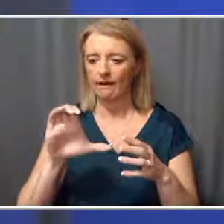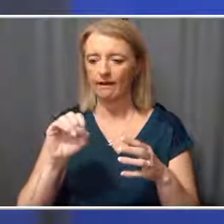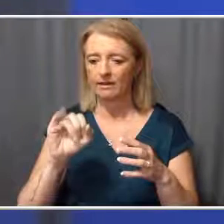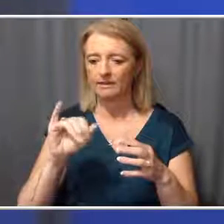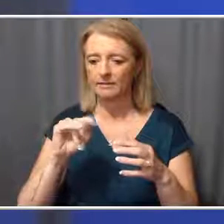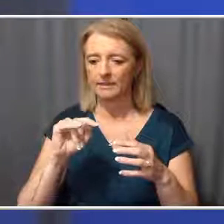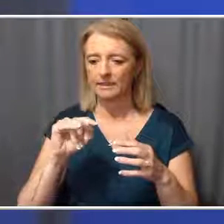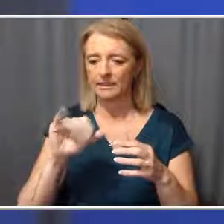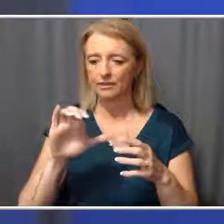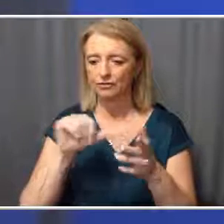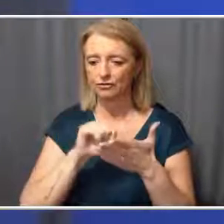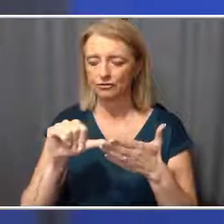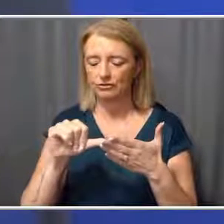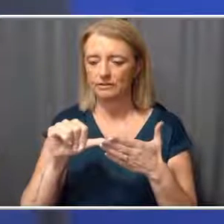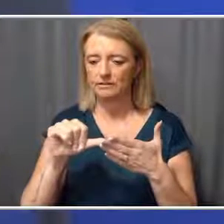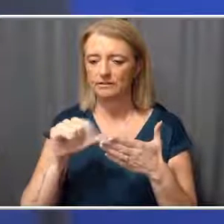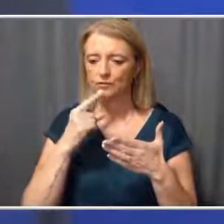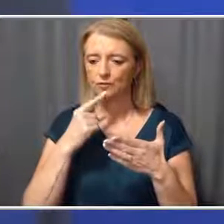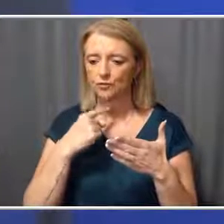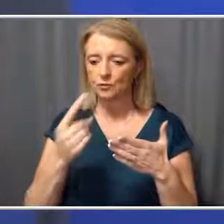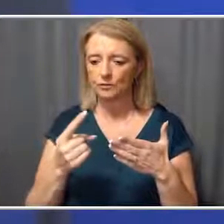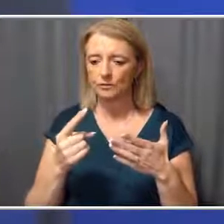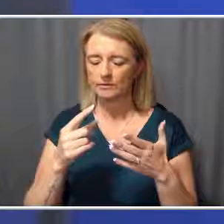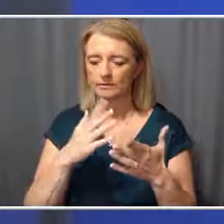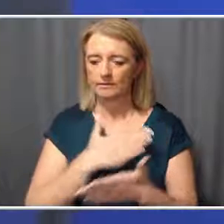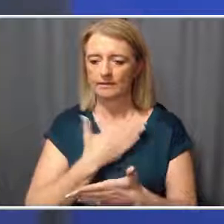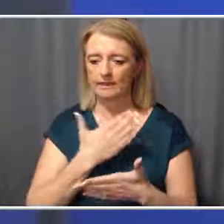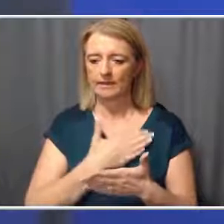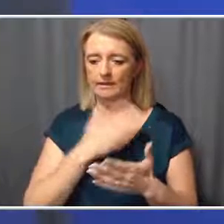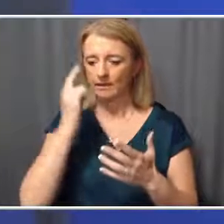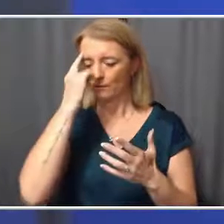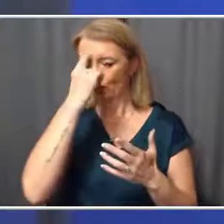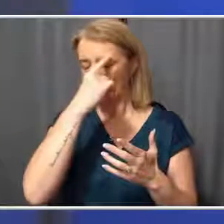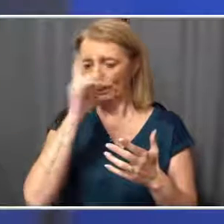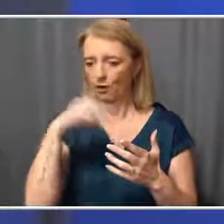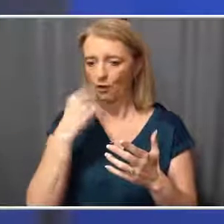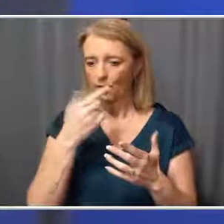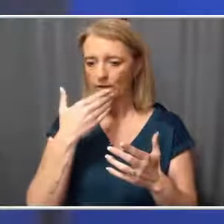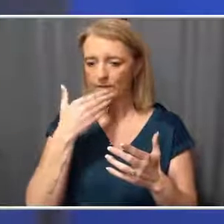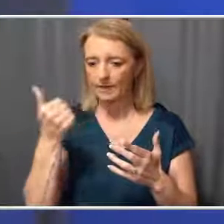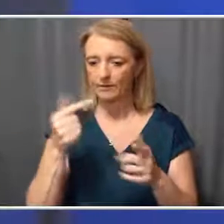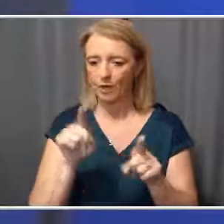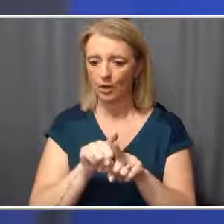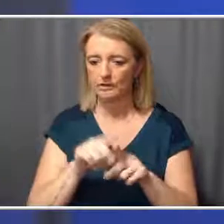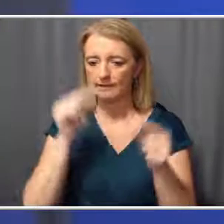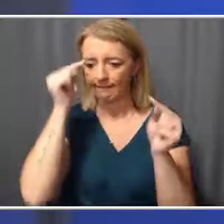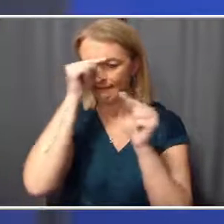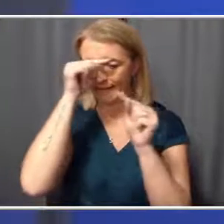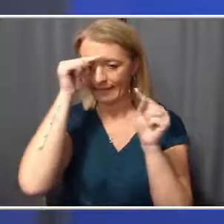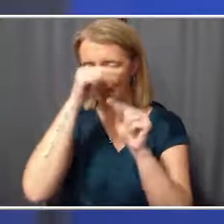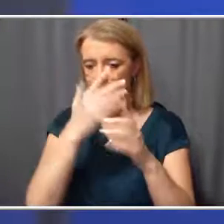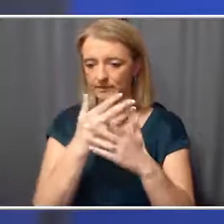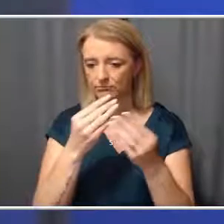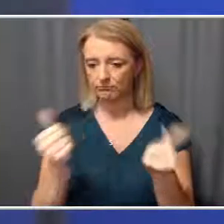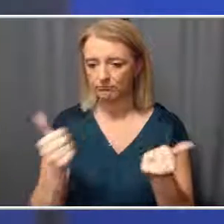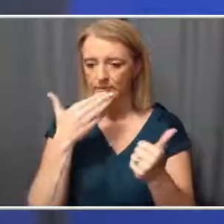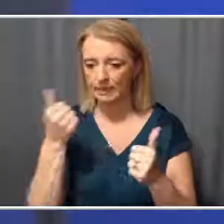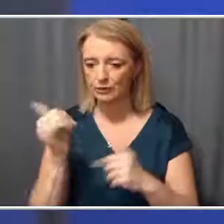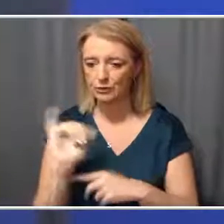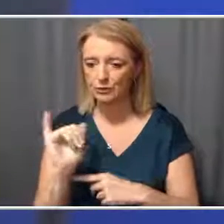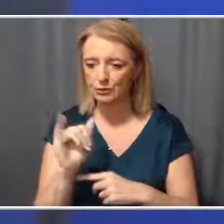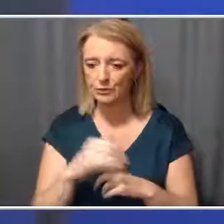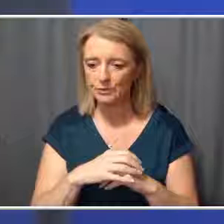know about it. And I actually see a fair number of patients now who were previously set up to go out of town because they discovered this